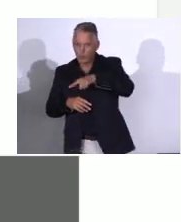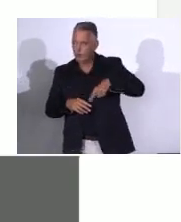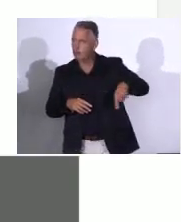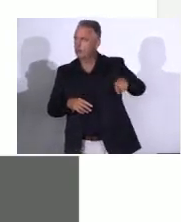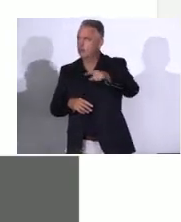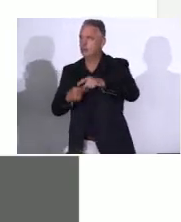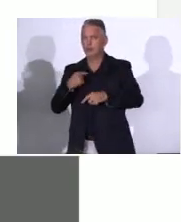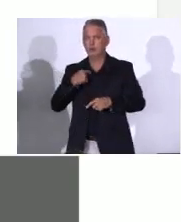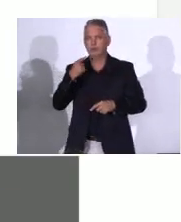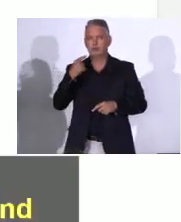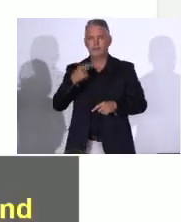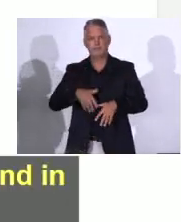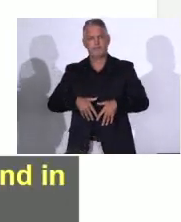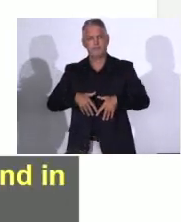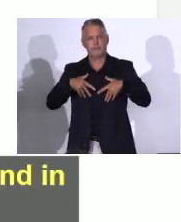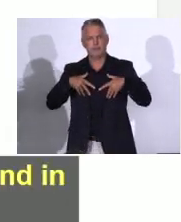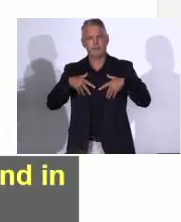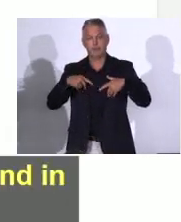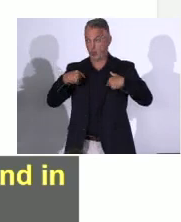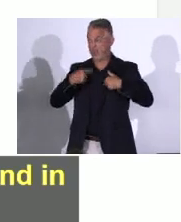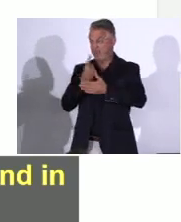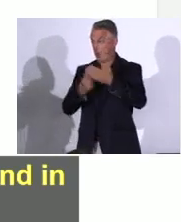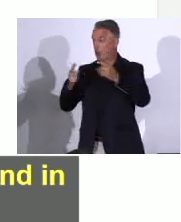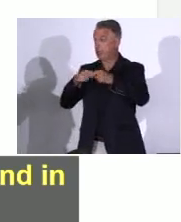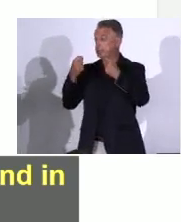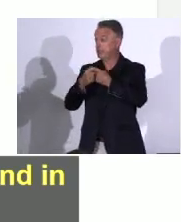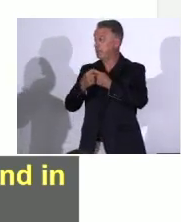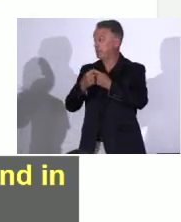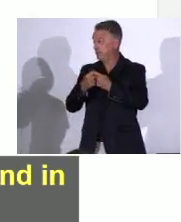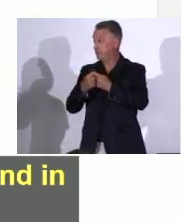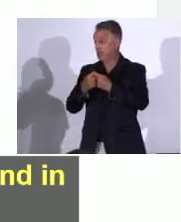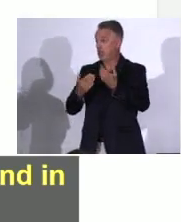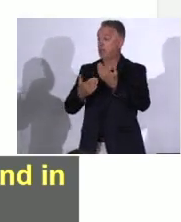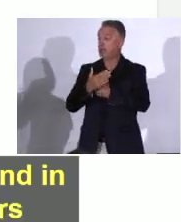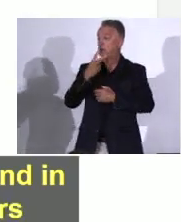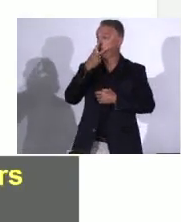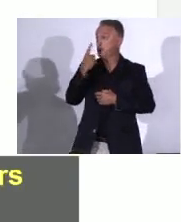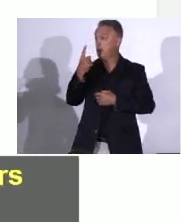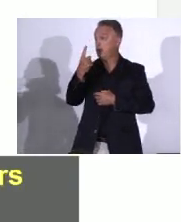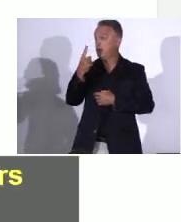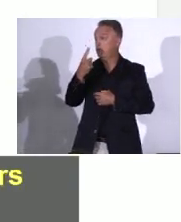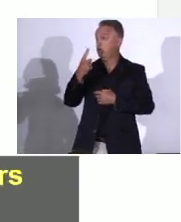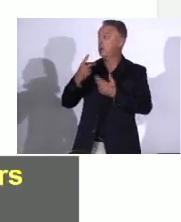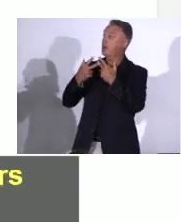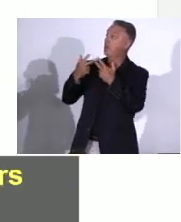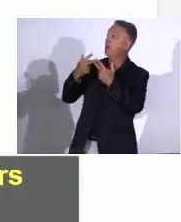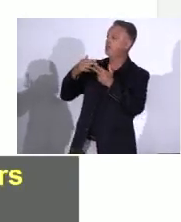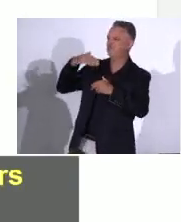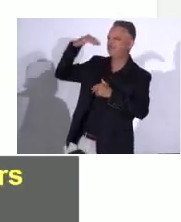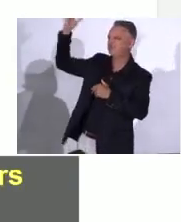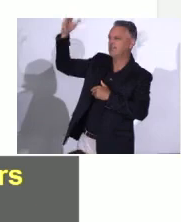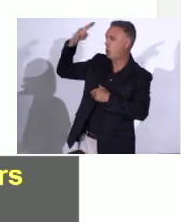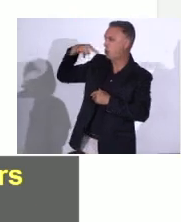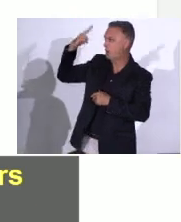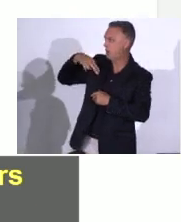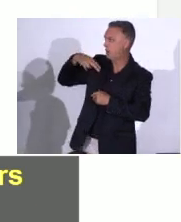we were probably the only team to have players under the age of 21. So the All Abilities Netball sphere